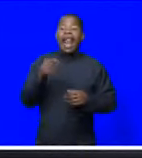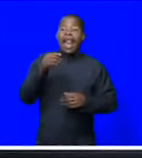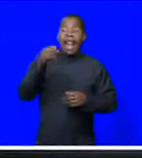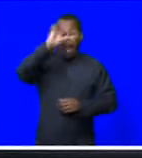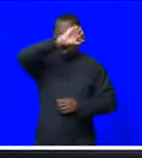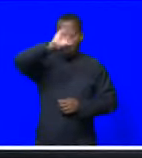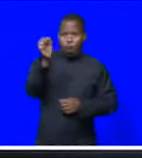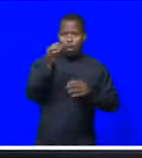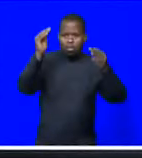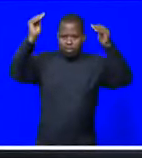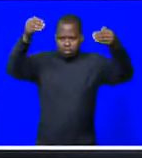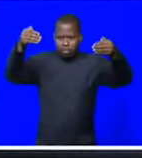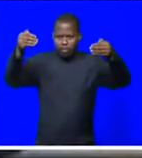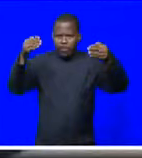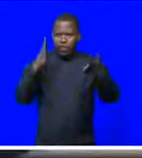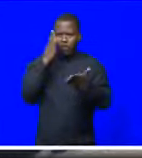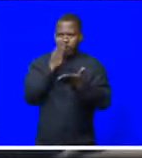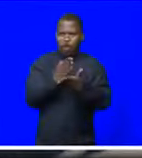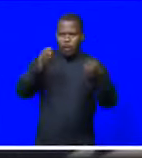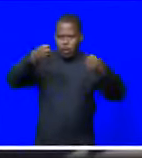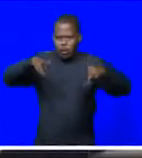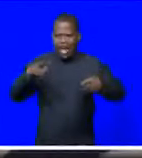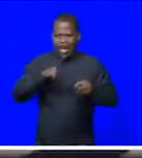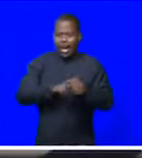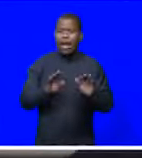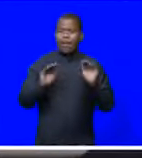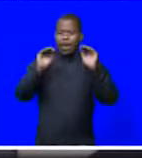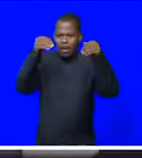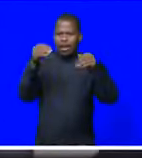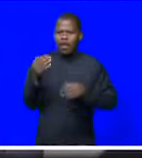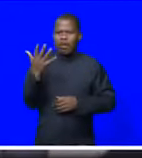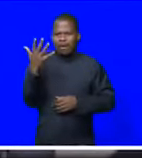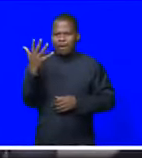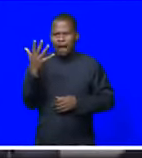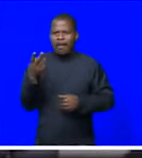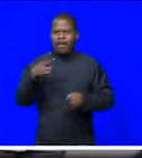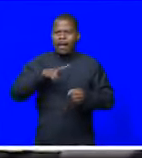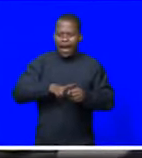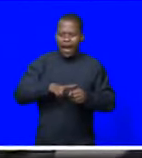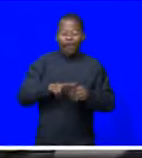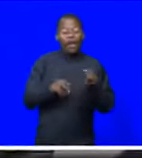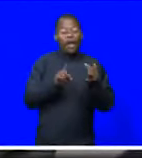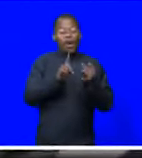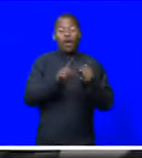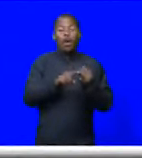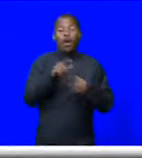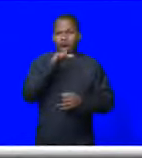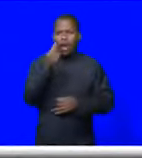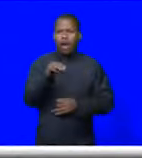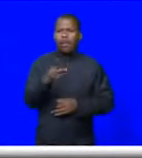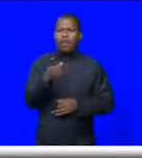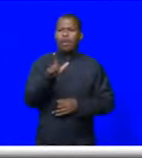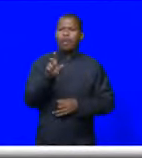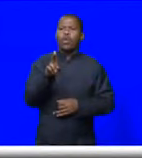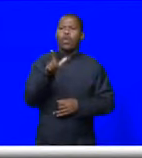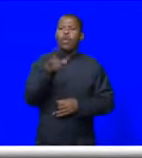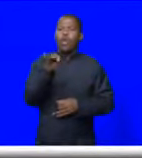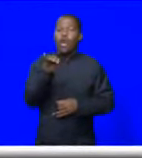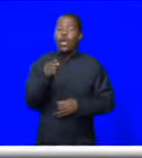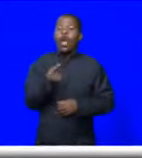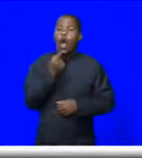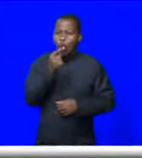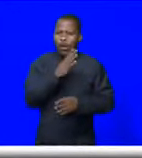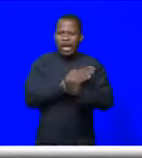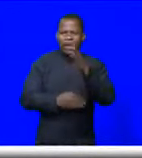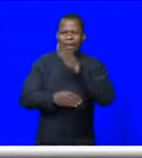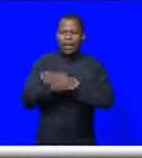and that there were five passengers, while Albert Mdluli, whose motor vehicle was hit by the Toyota Quantum, says he was not